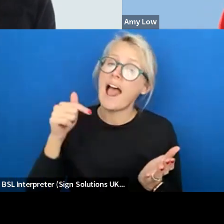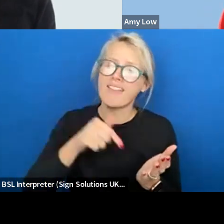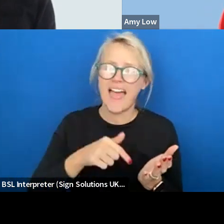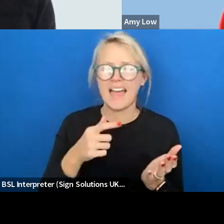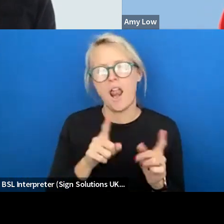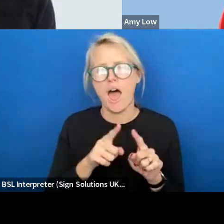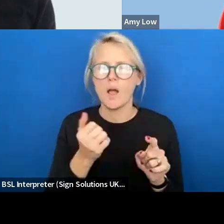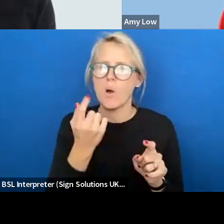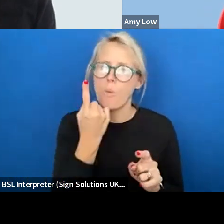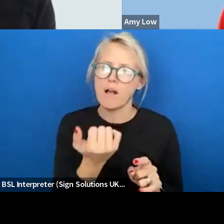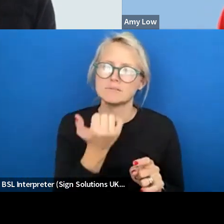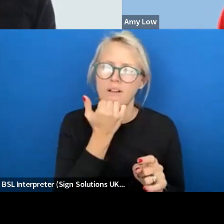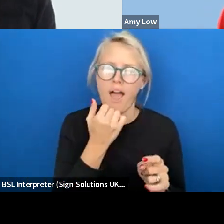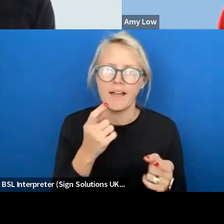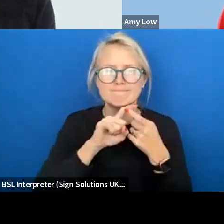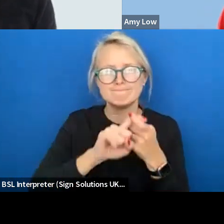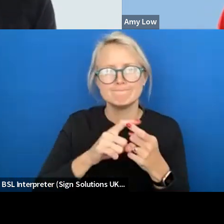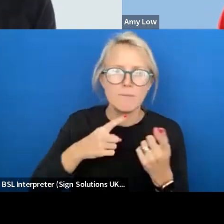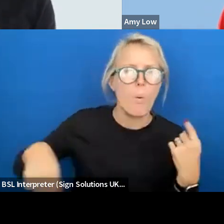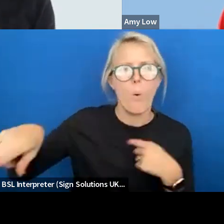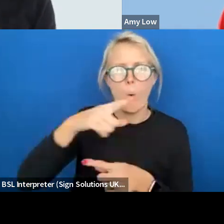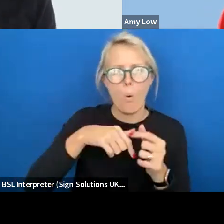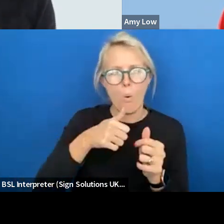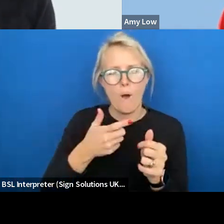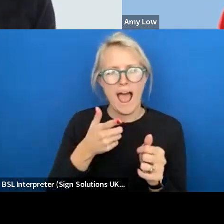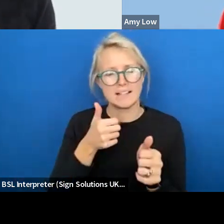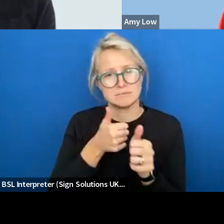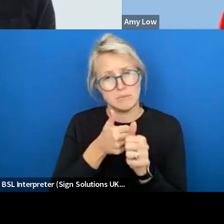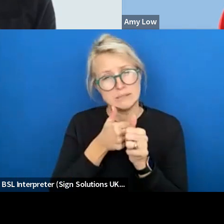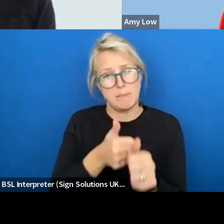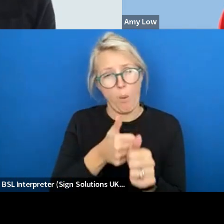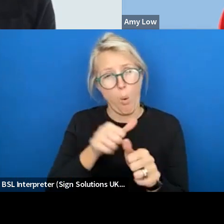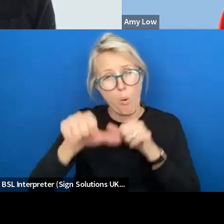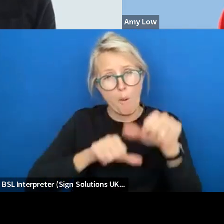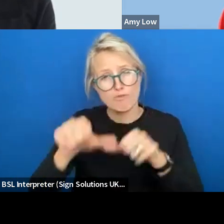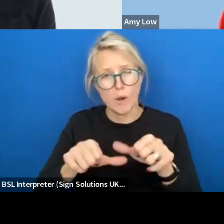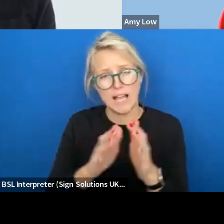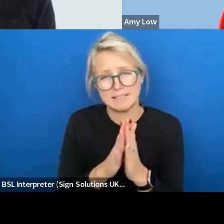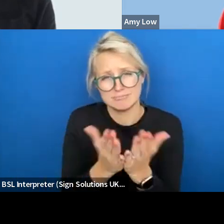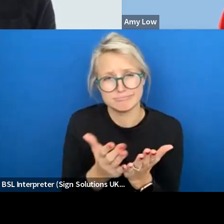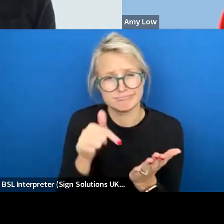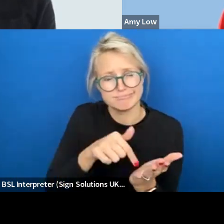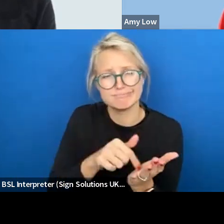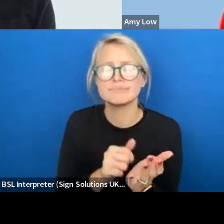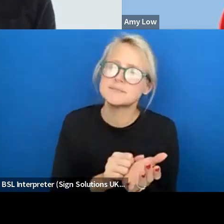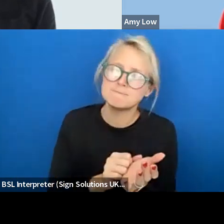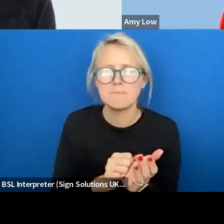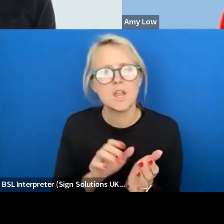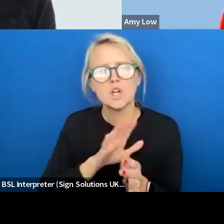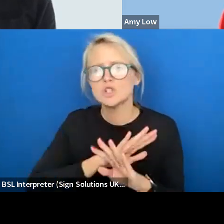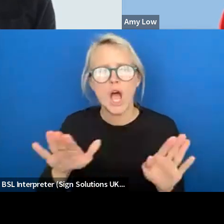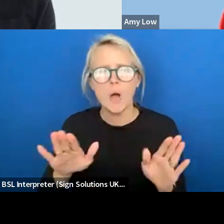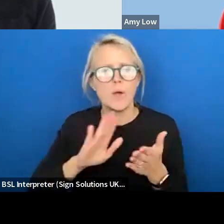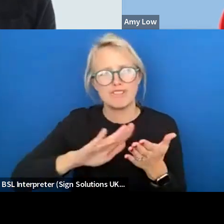size fit all support processes that we have in HR and systems in big organizations don't